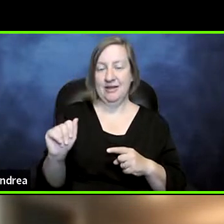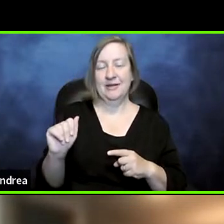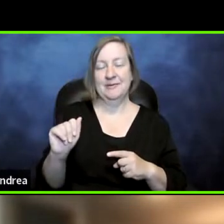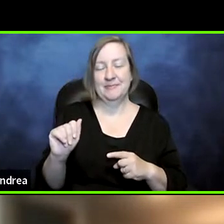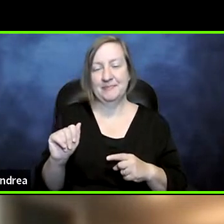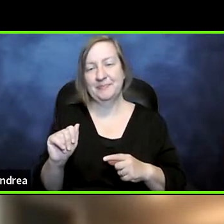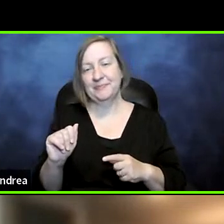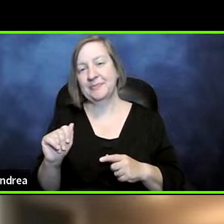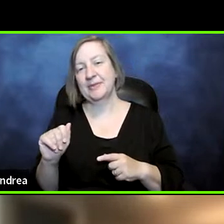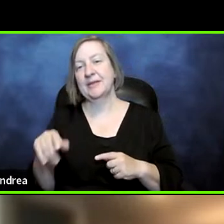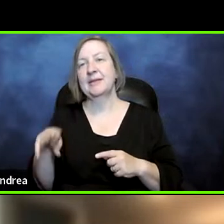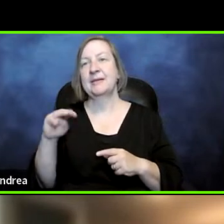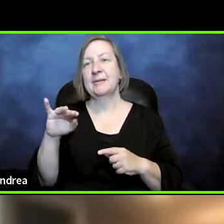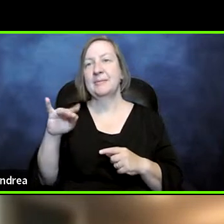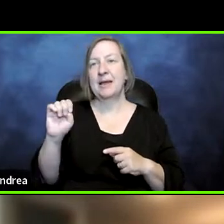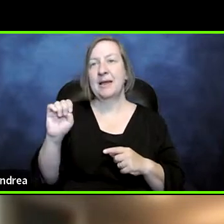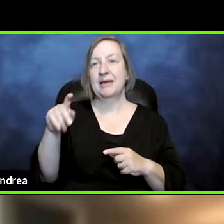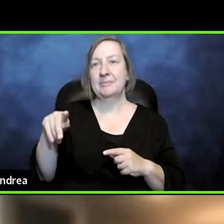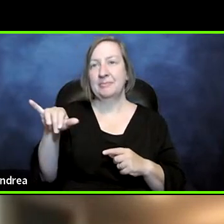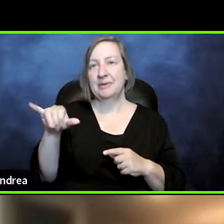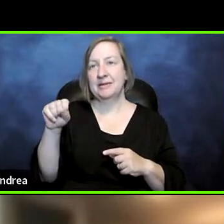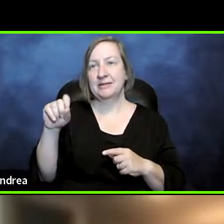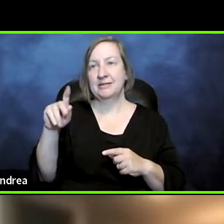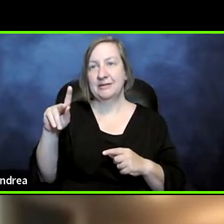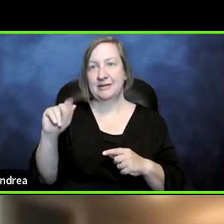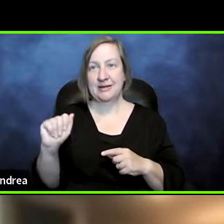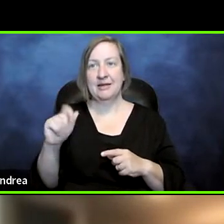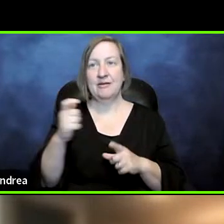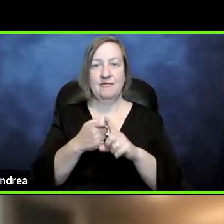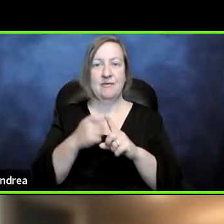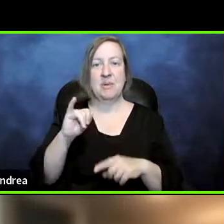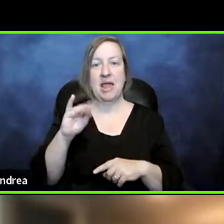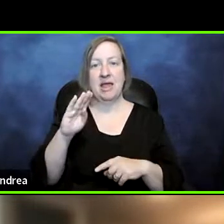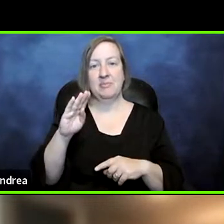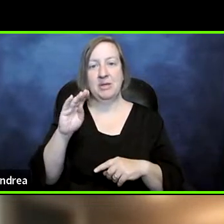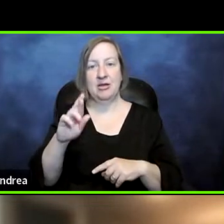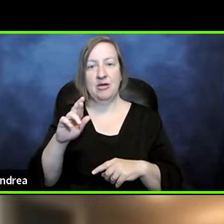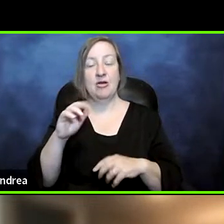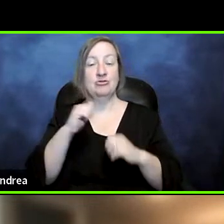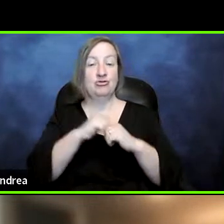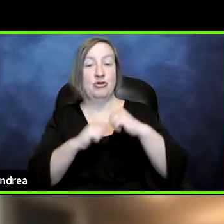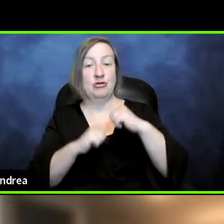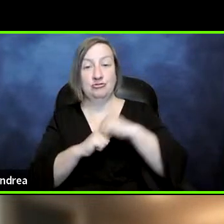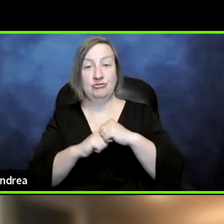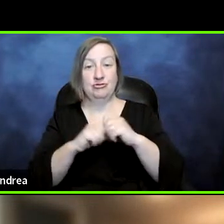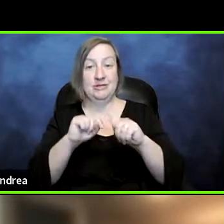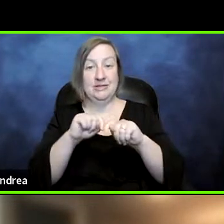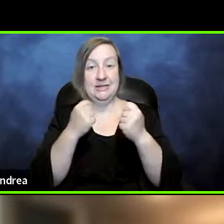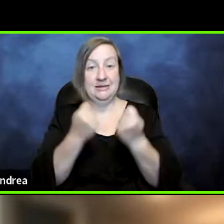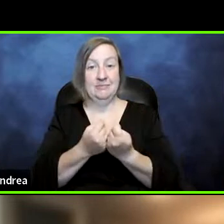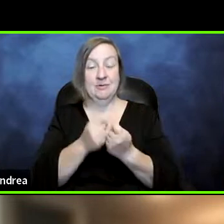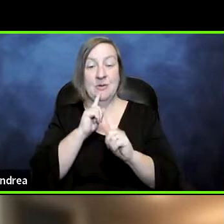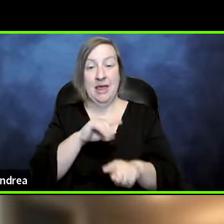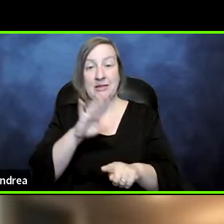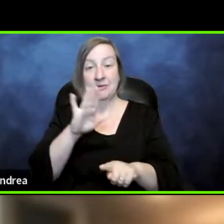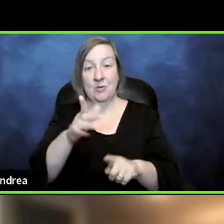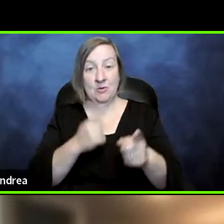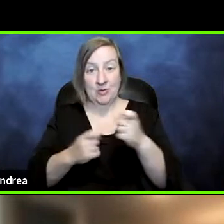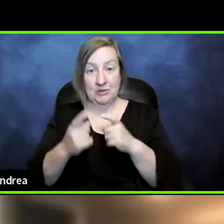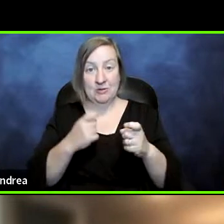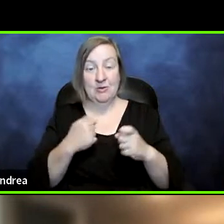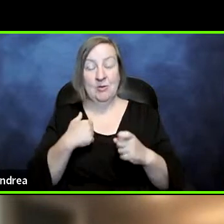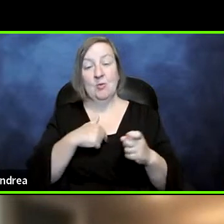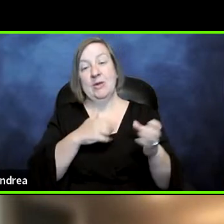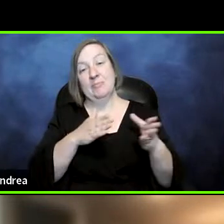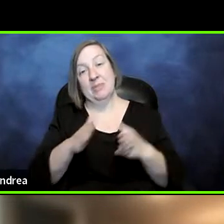And Mike Pishka from the IBR structures team to answer some questions. We were going to